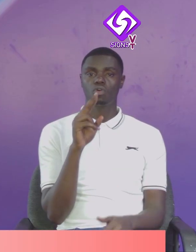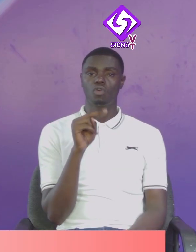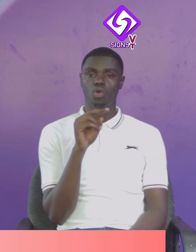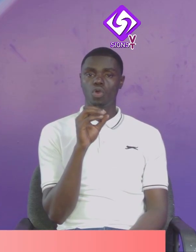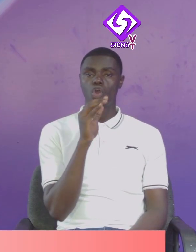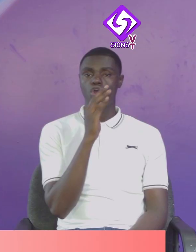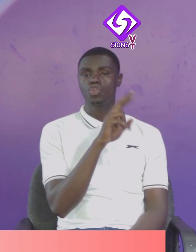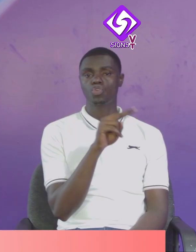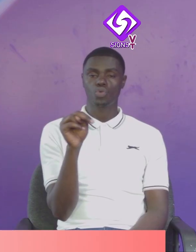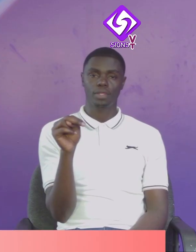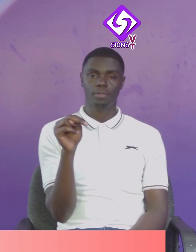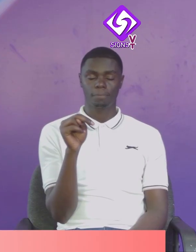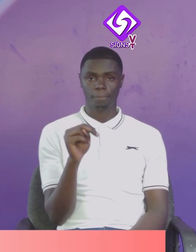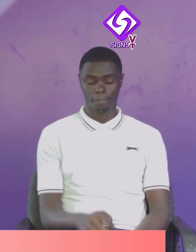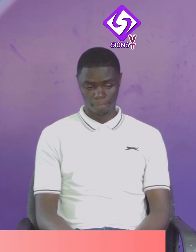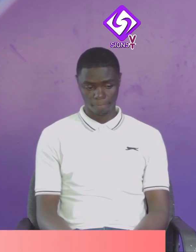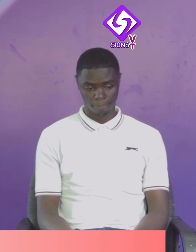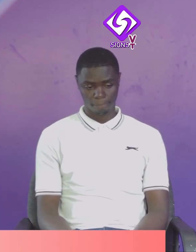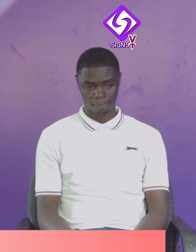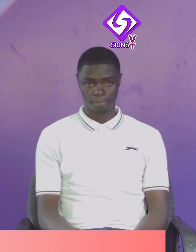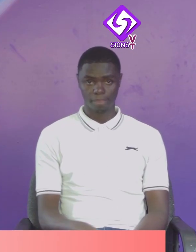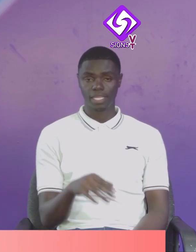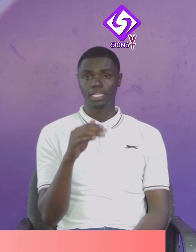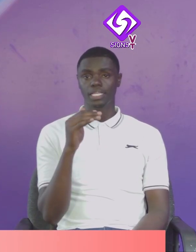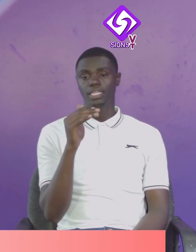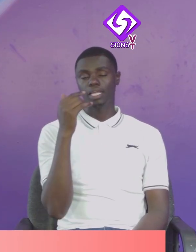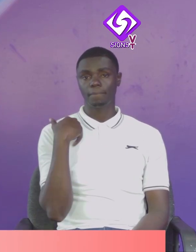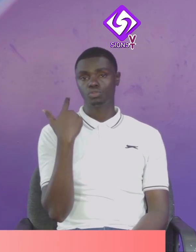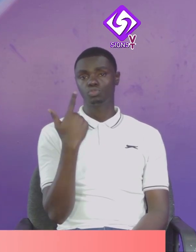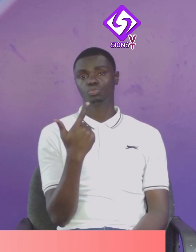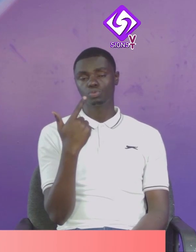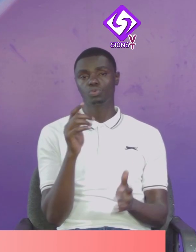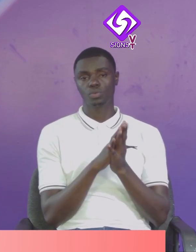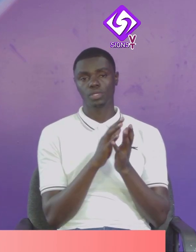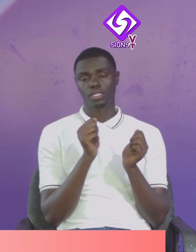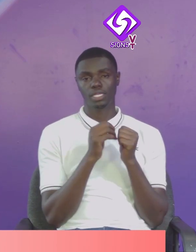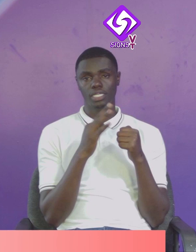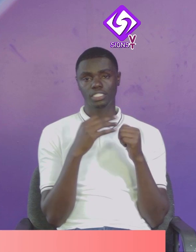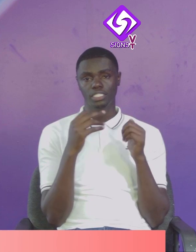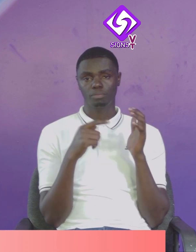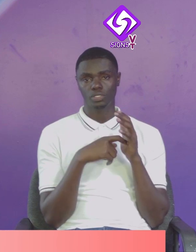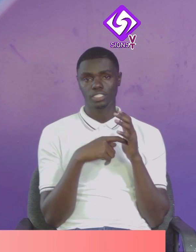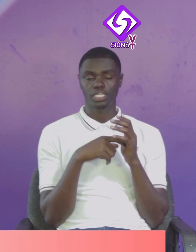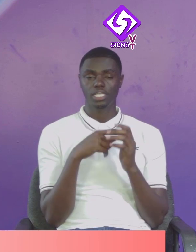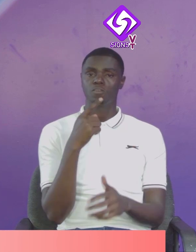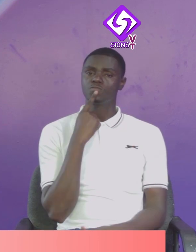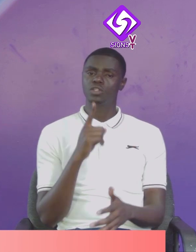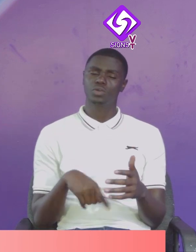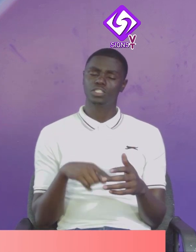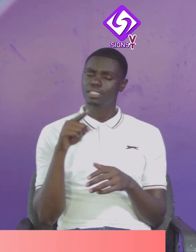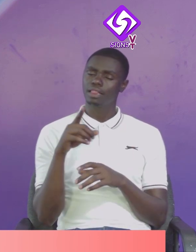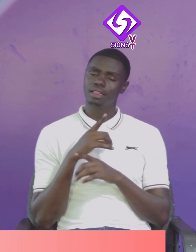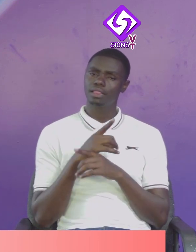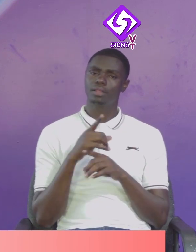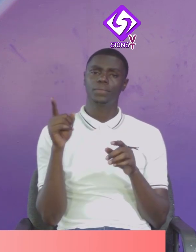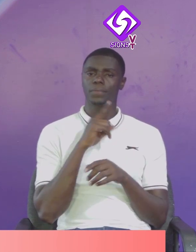mentioned, the fact that yes, 3 points are behind Norway at number 2 with 18 points, but you mentioned the fact that they defend a lot. Yeah. And that is